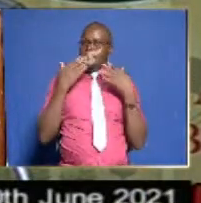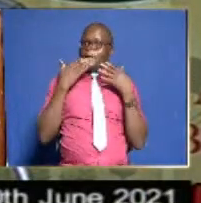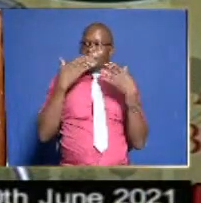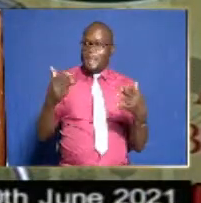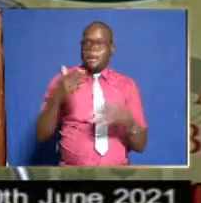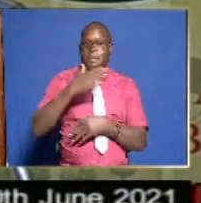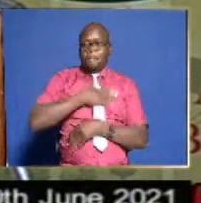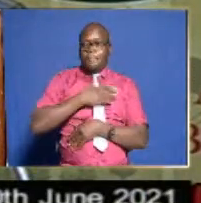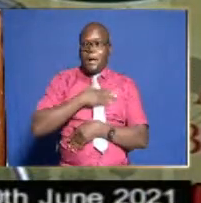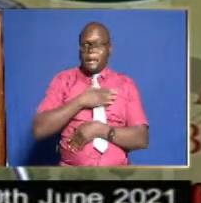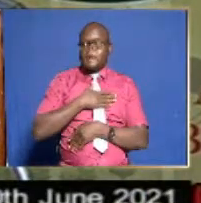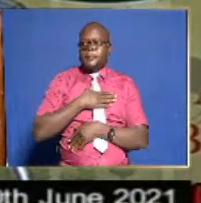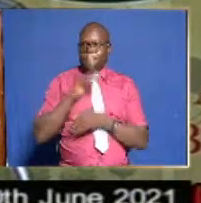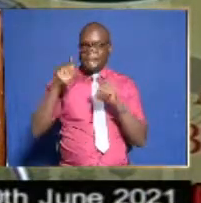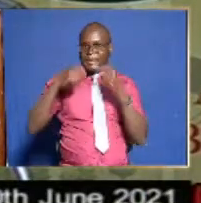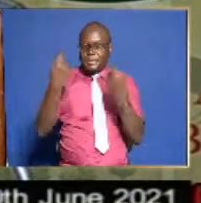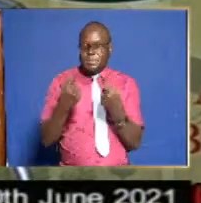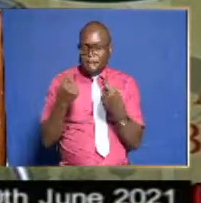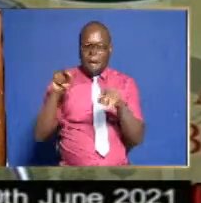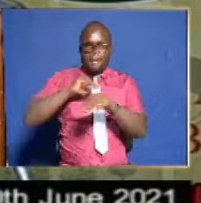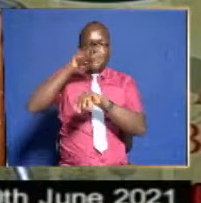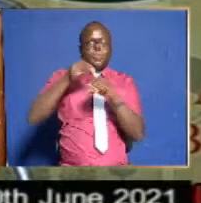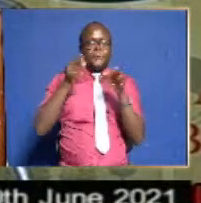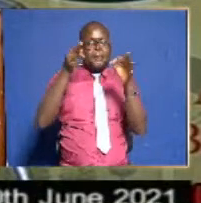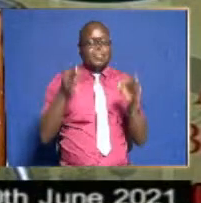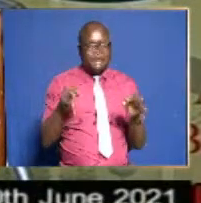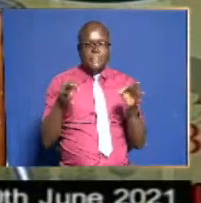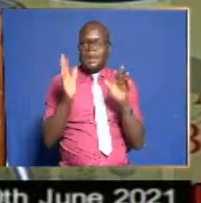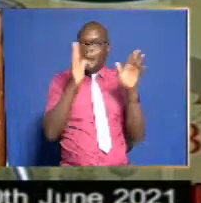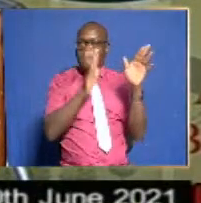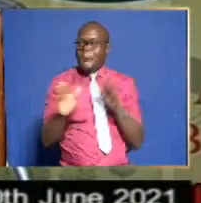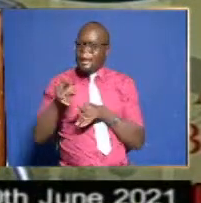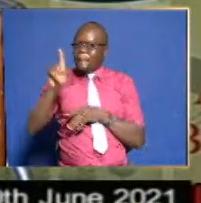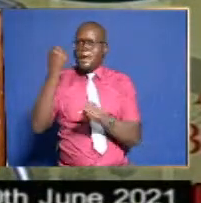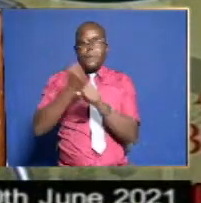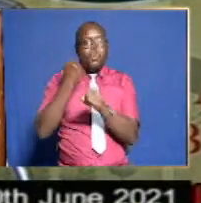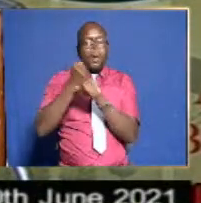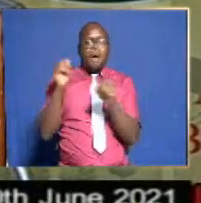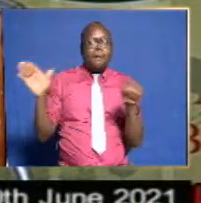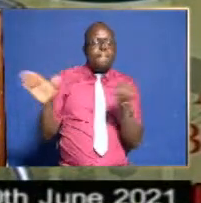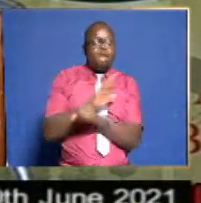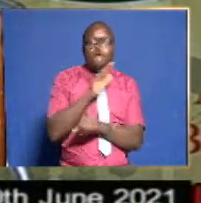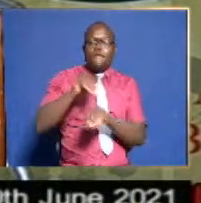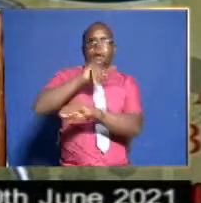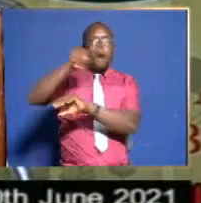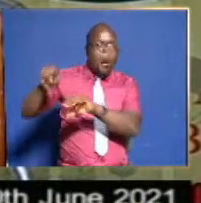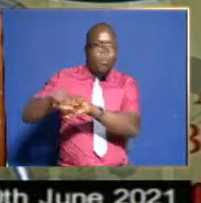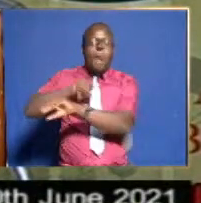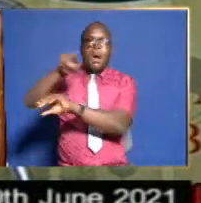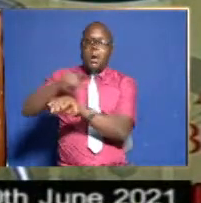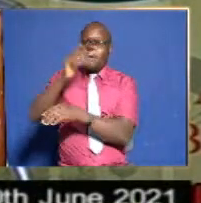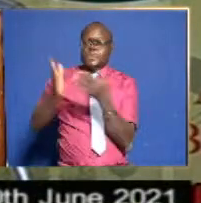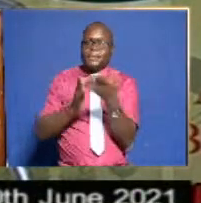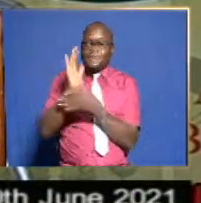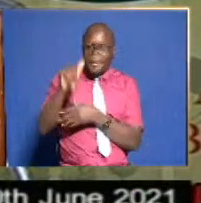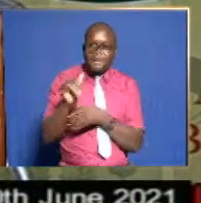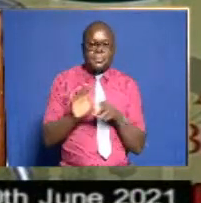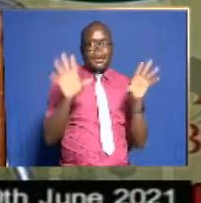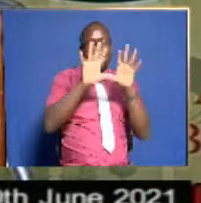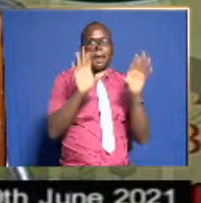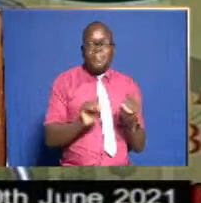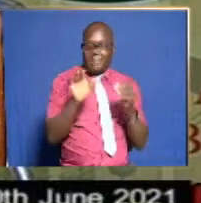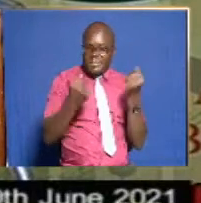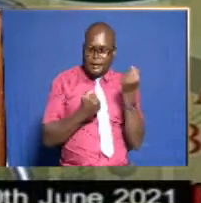incredible, selfless team at the National Treasury and planning, who have worked tirelessly for very long hours to ensure that this budget and